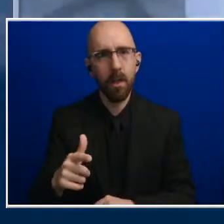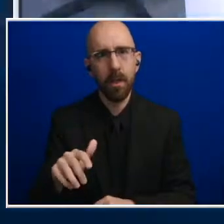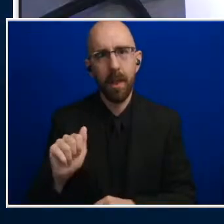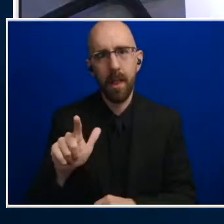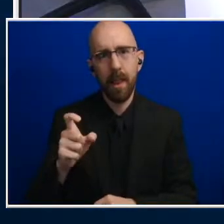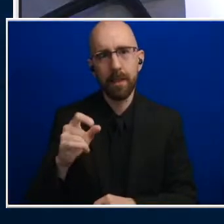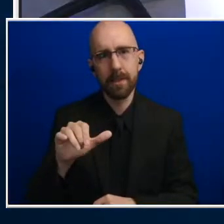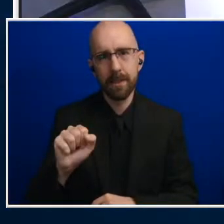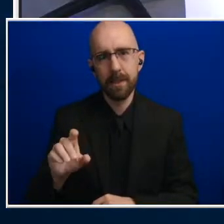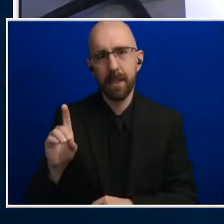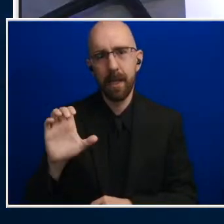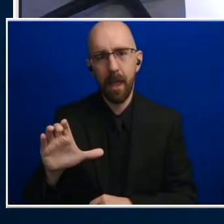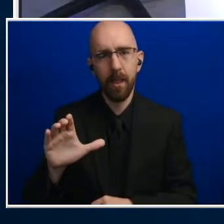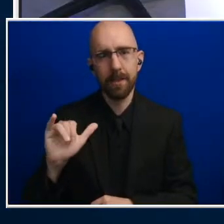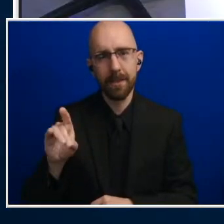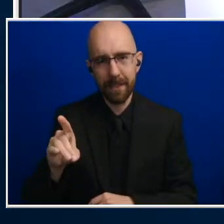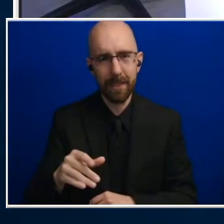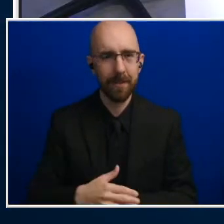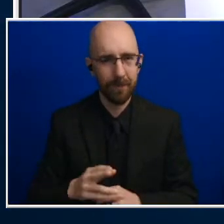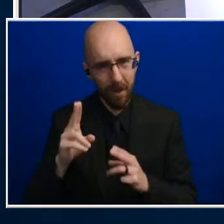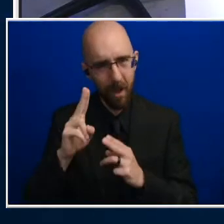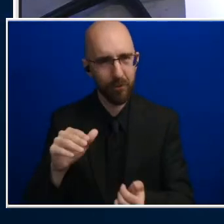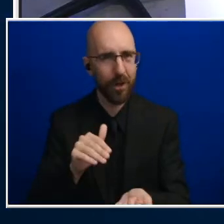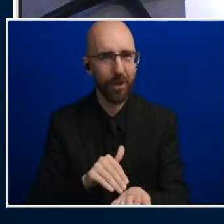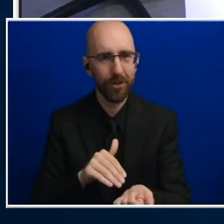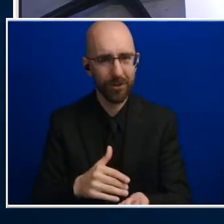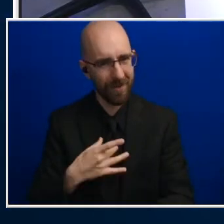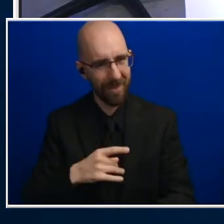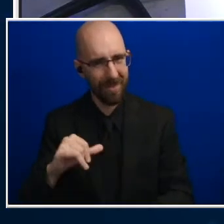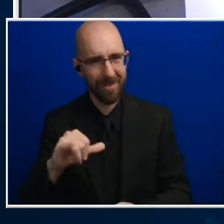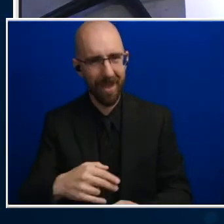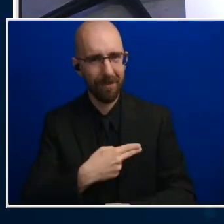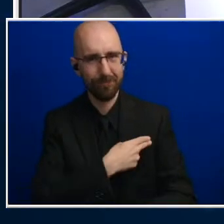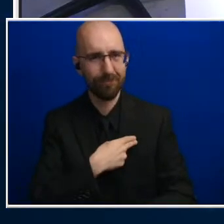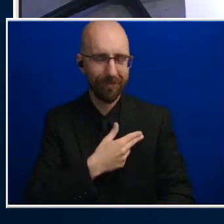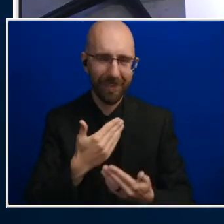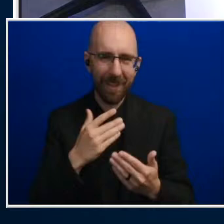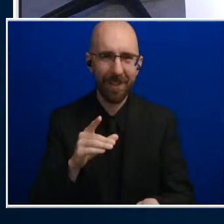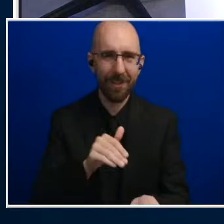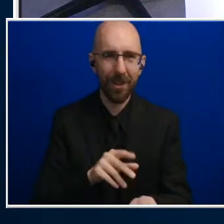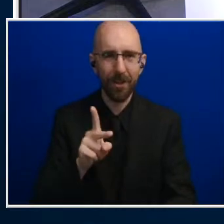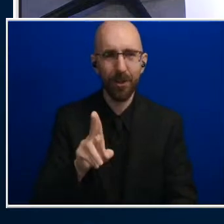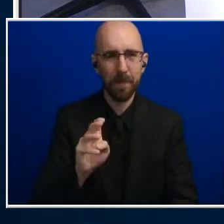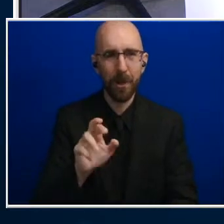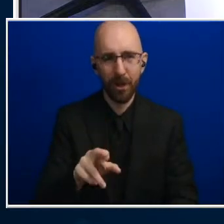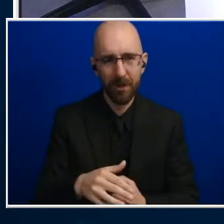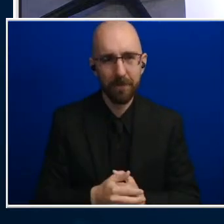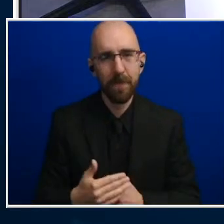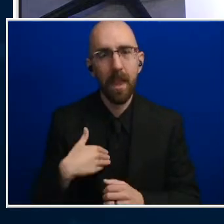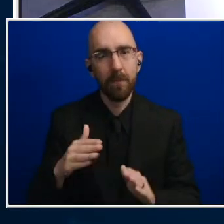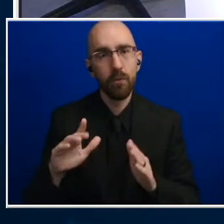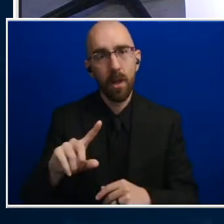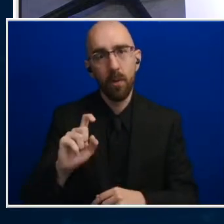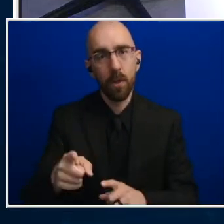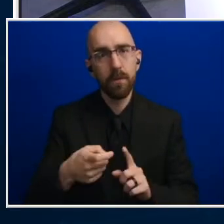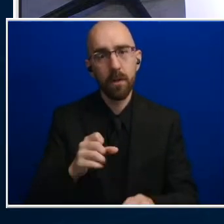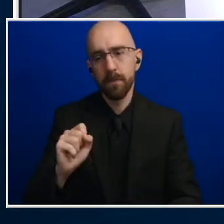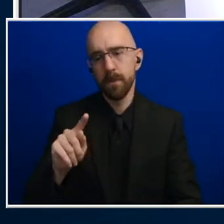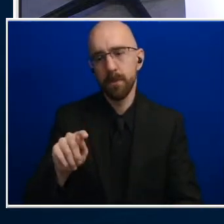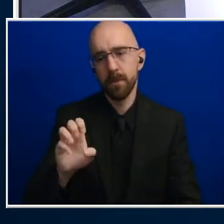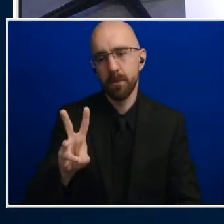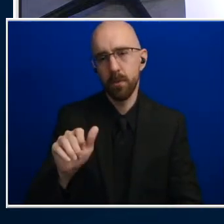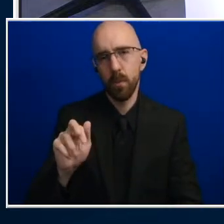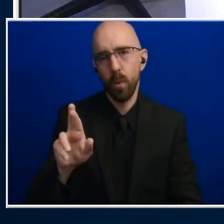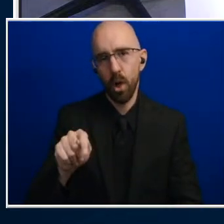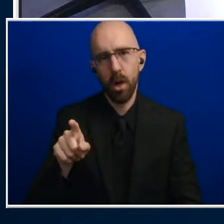Dr. Alexis Del Cid. I like that. Thanks, Dr. Coomer. We have a great question from Stuart. Stuart writes, a lot of